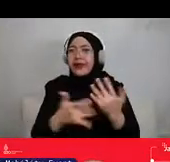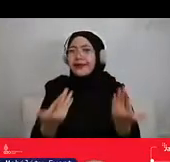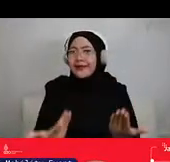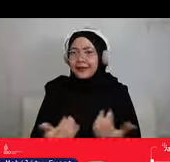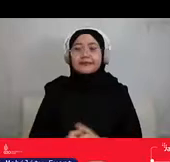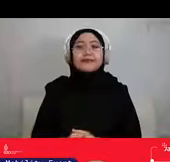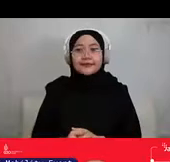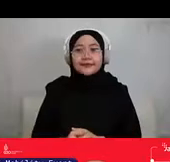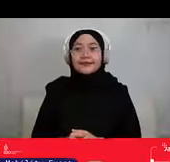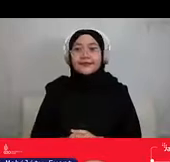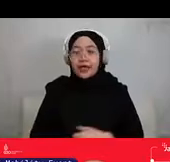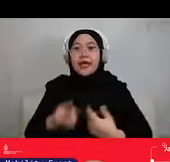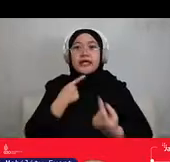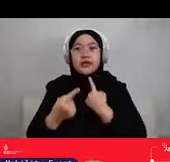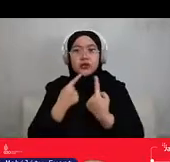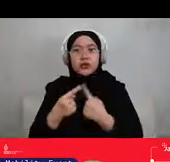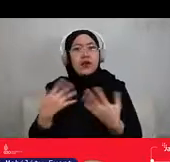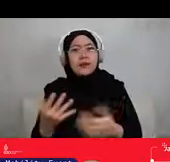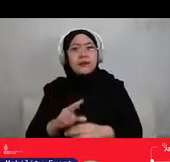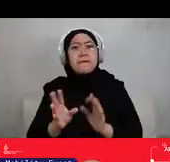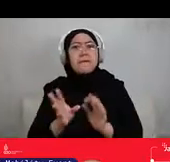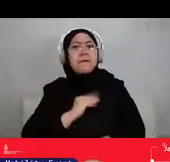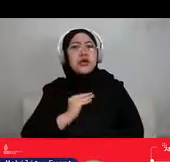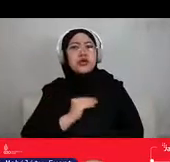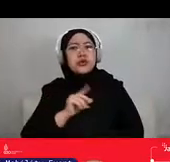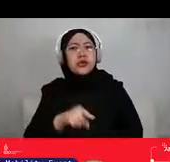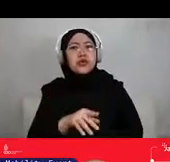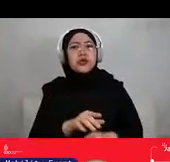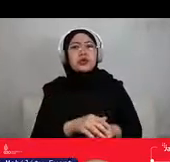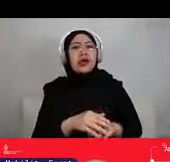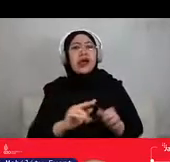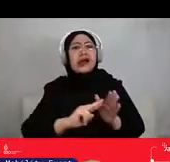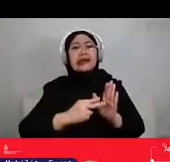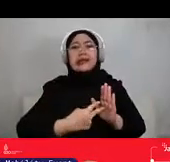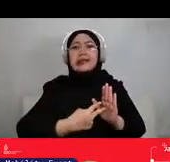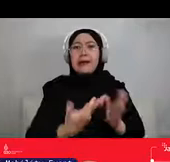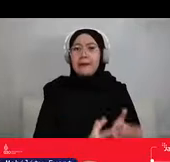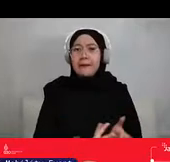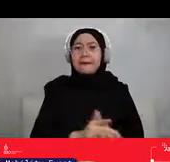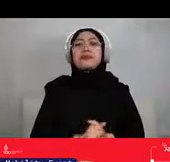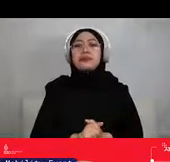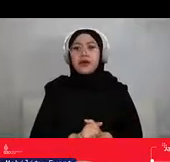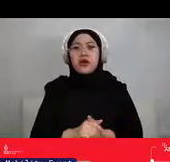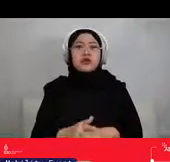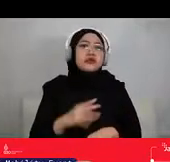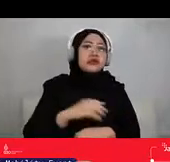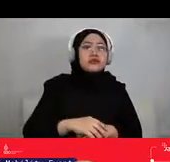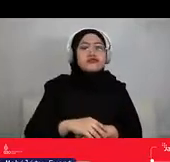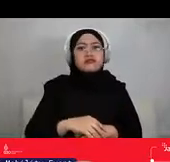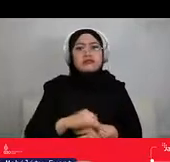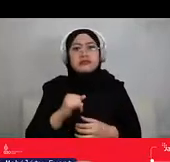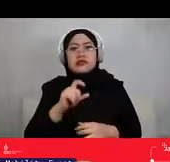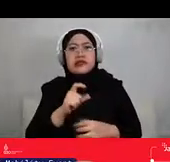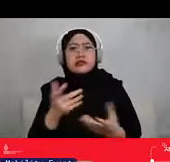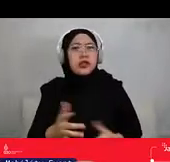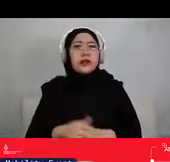mean, what are the different manufacturers and models available. And then we will go through